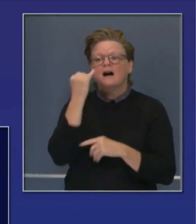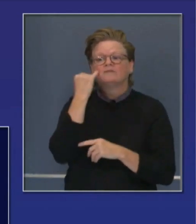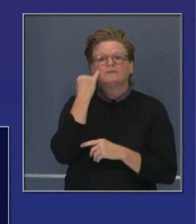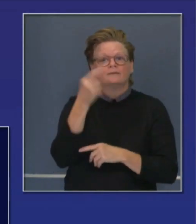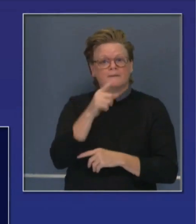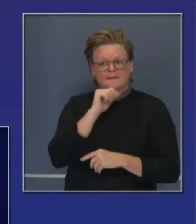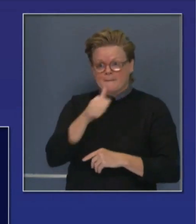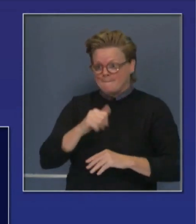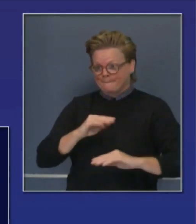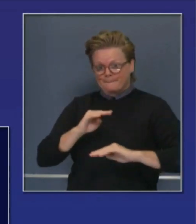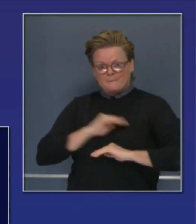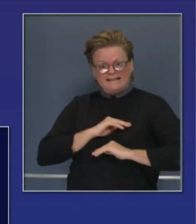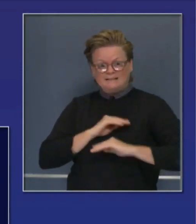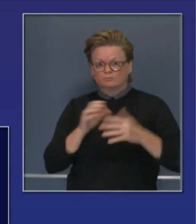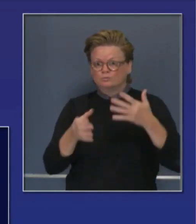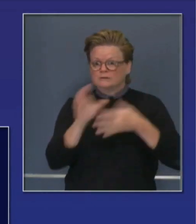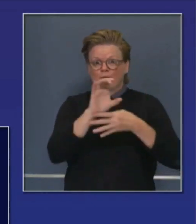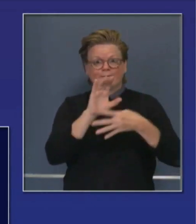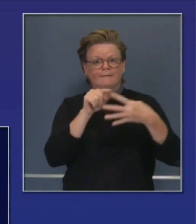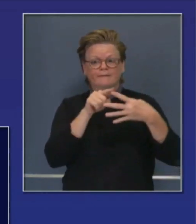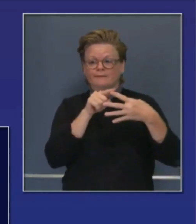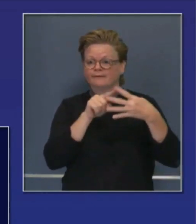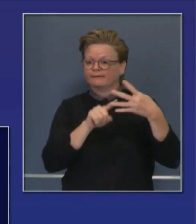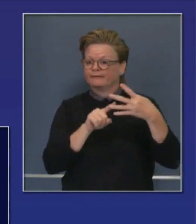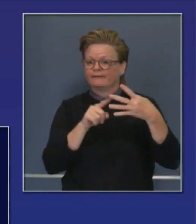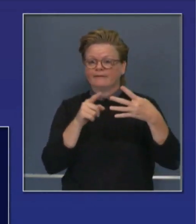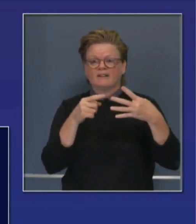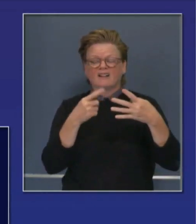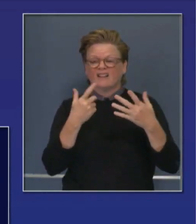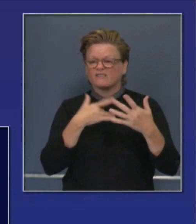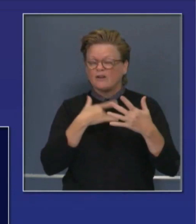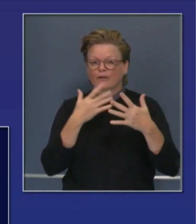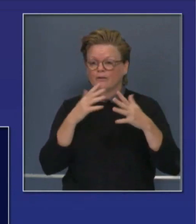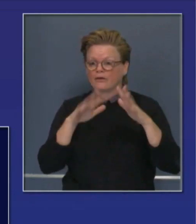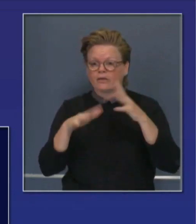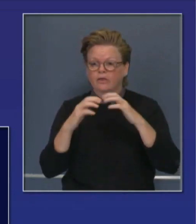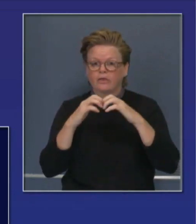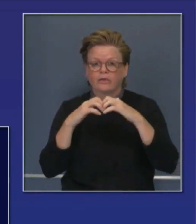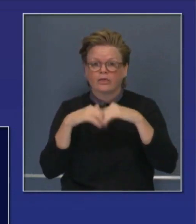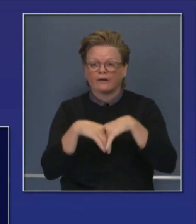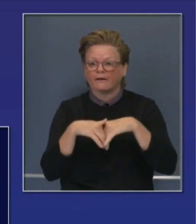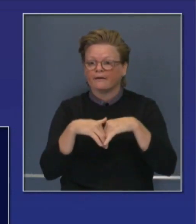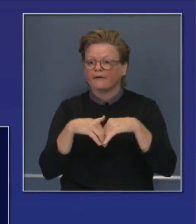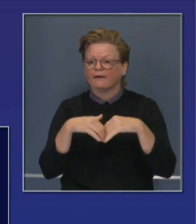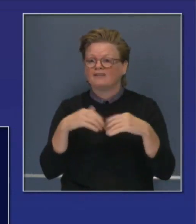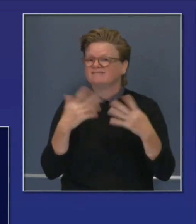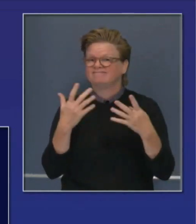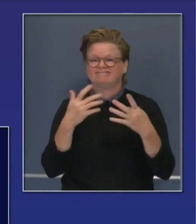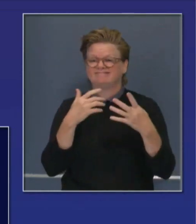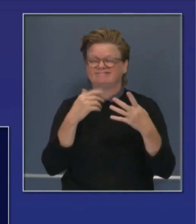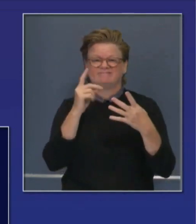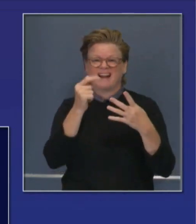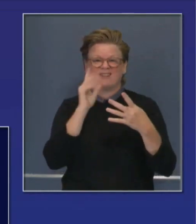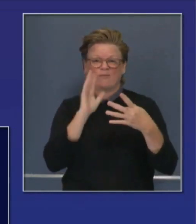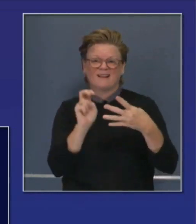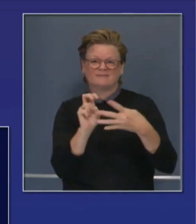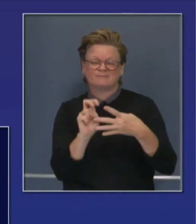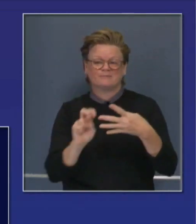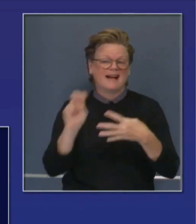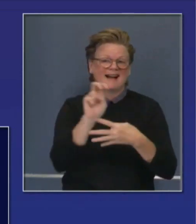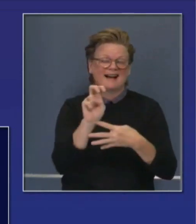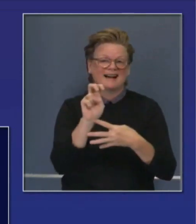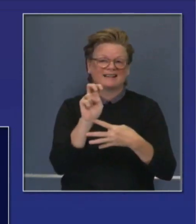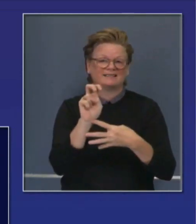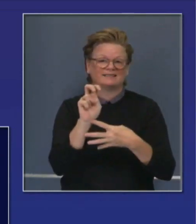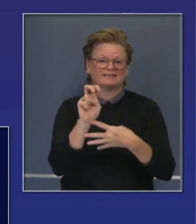have an opportunity to review the suggested guidance from the state and take appropriate action. This means hair salons, barber